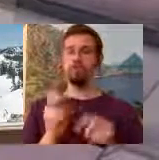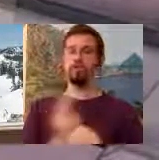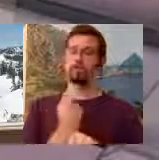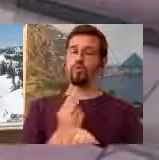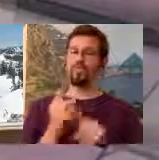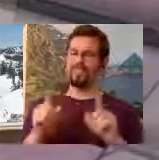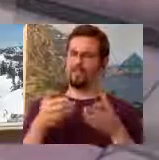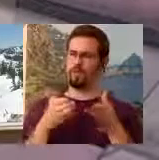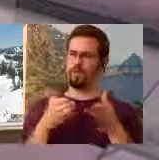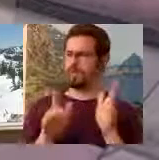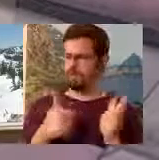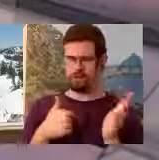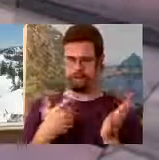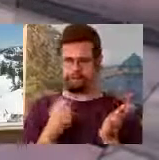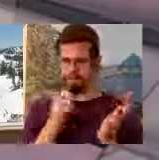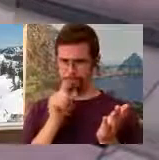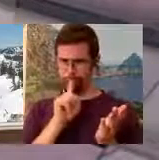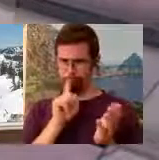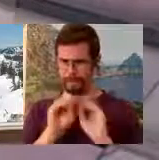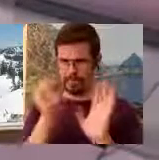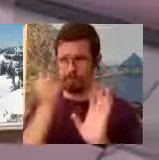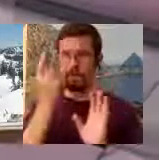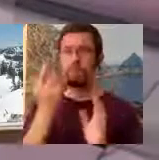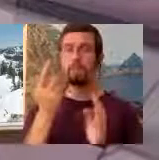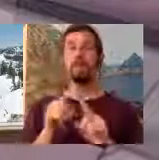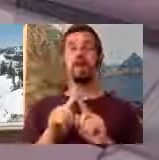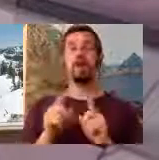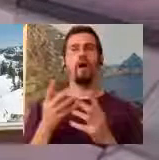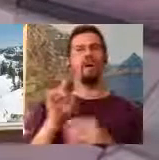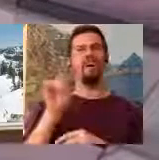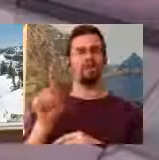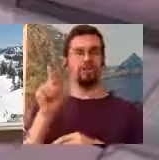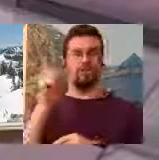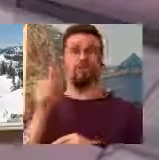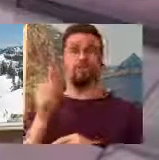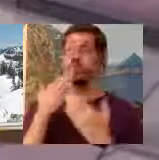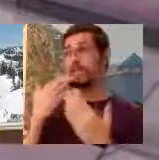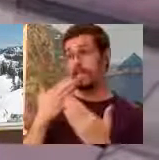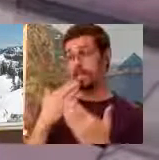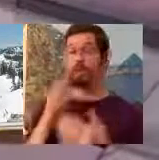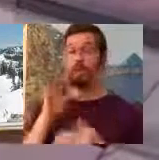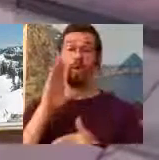I want to thank Yosra for her work, and we are now going to move on. I'm not